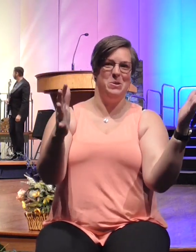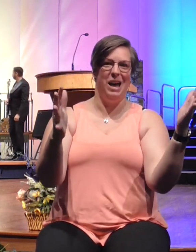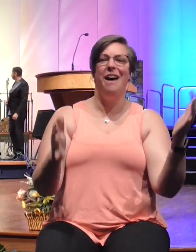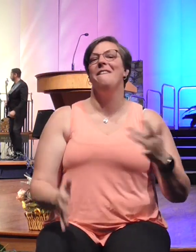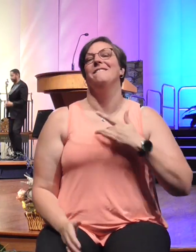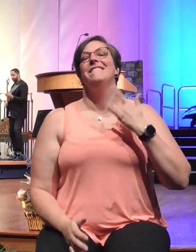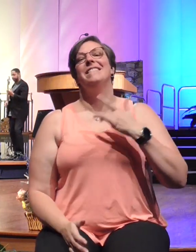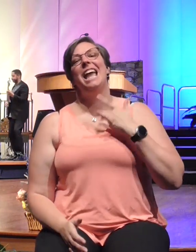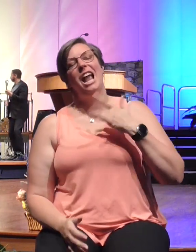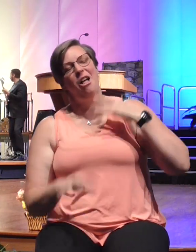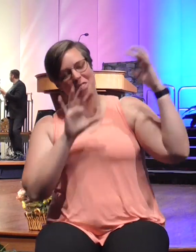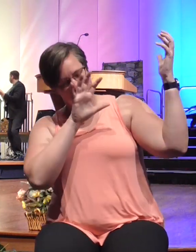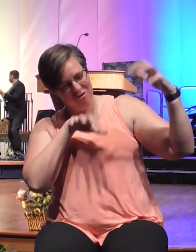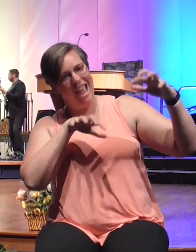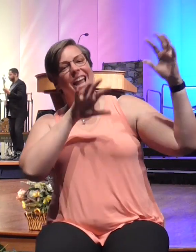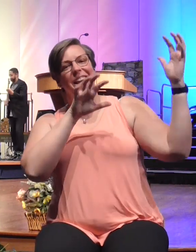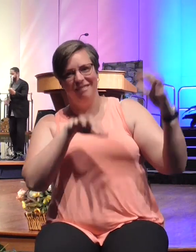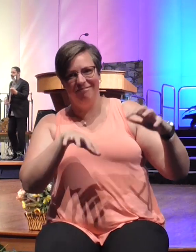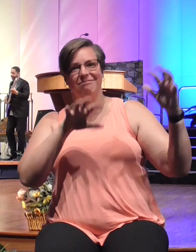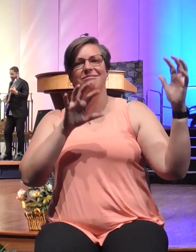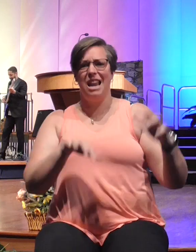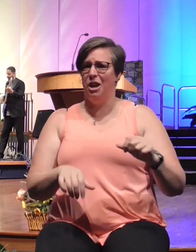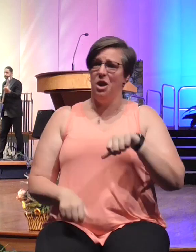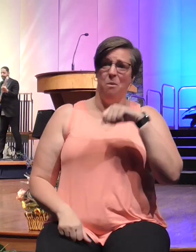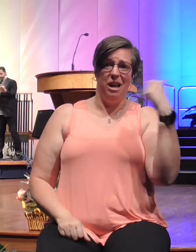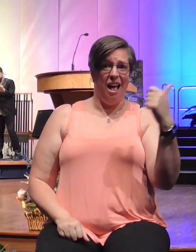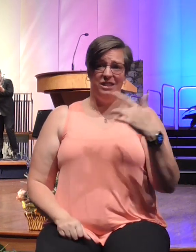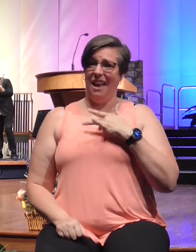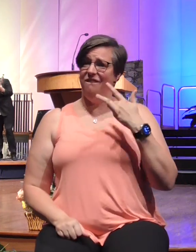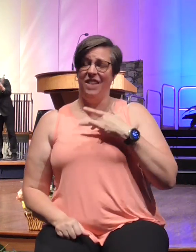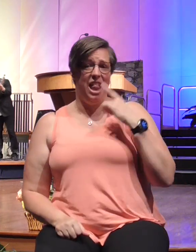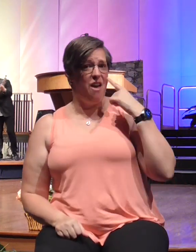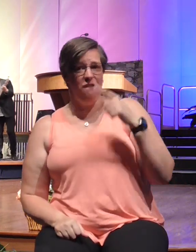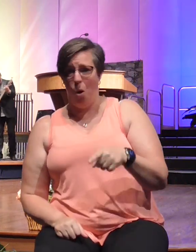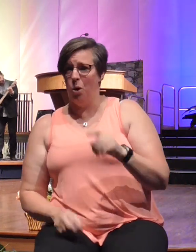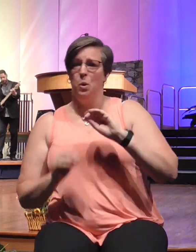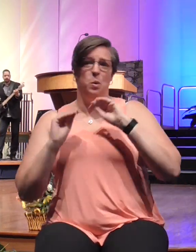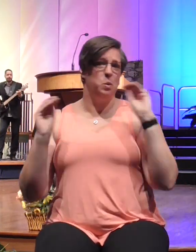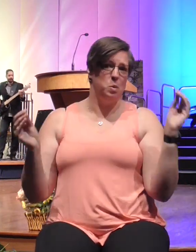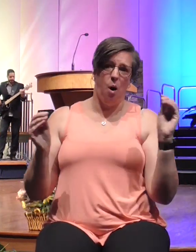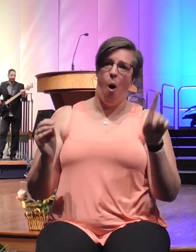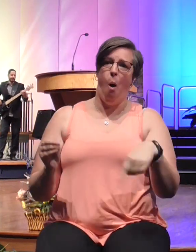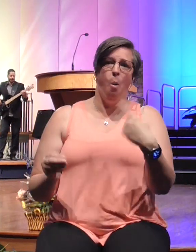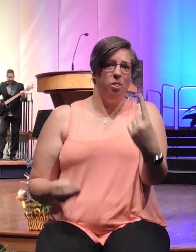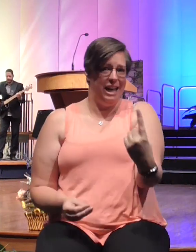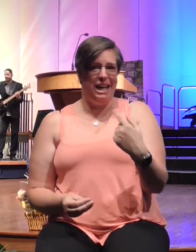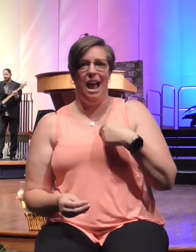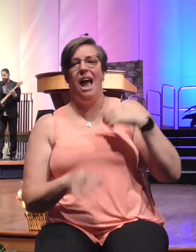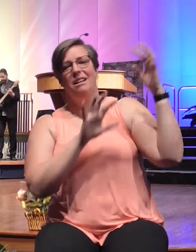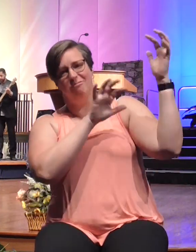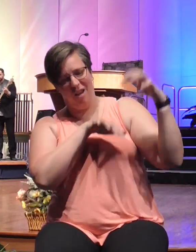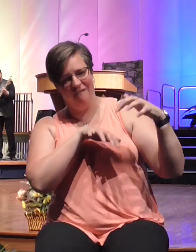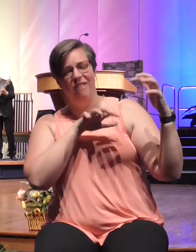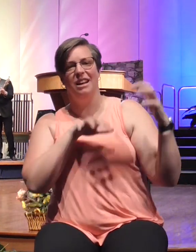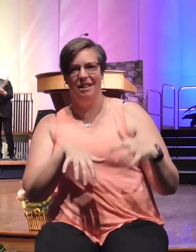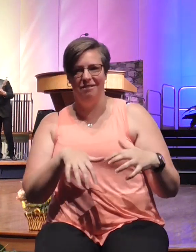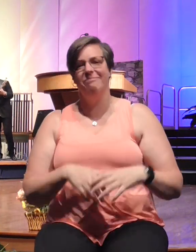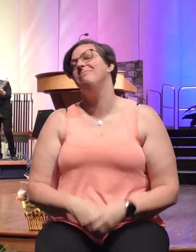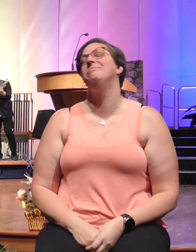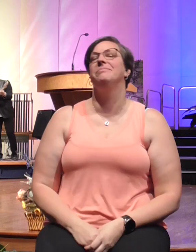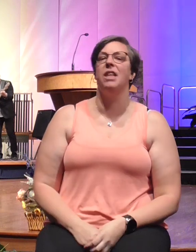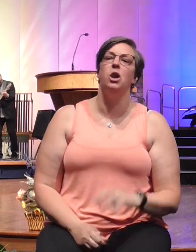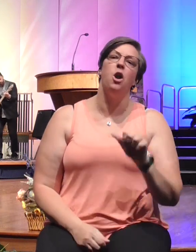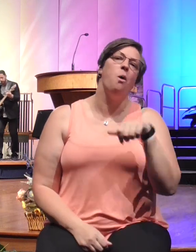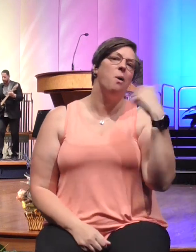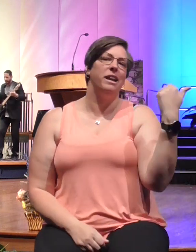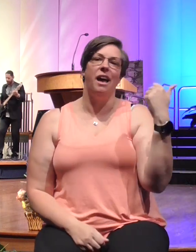Feel the rain on your skin. No one else can feel it for you, only you can let it in. No one